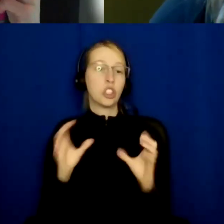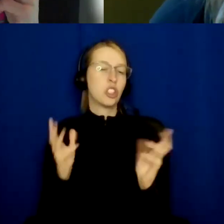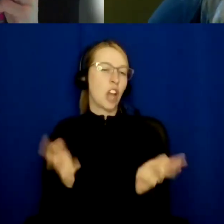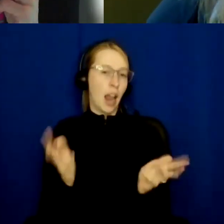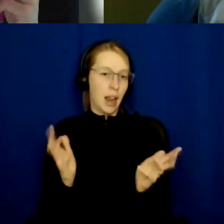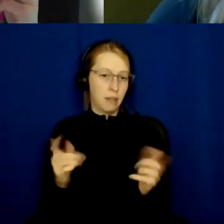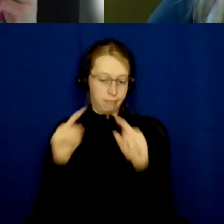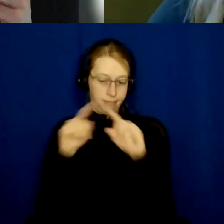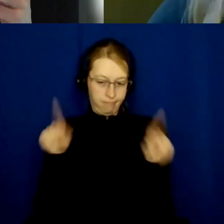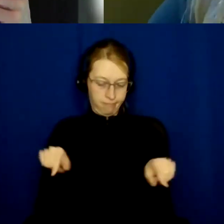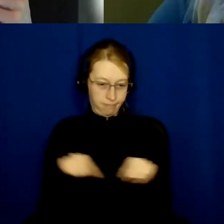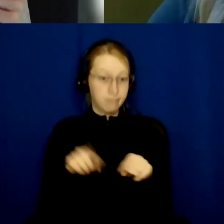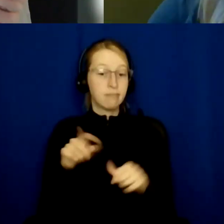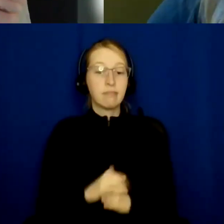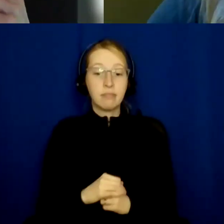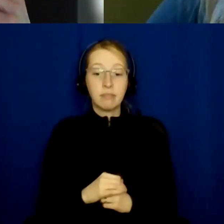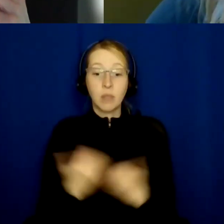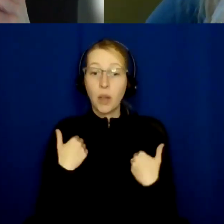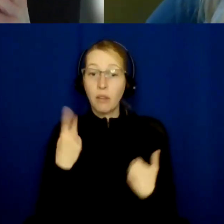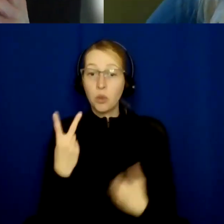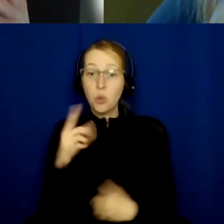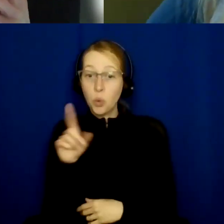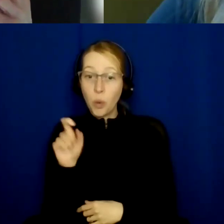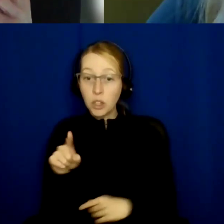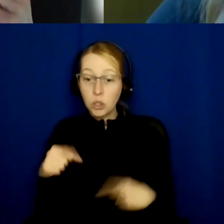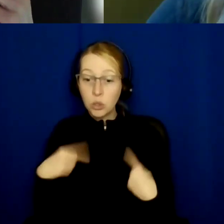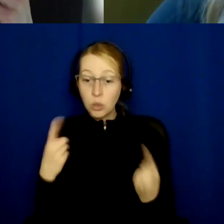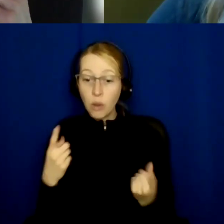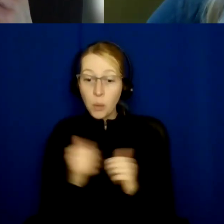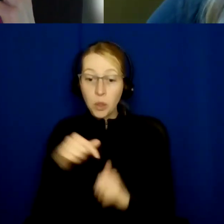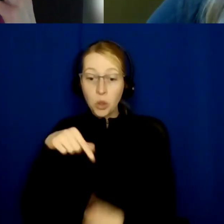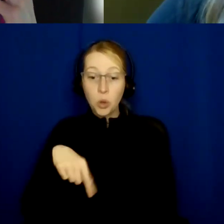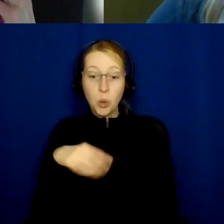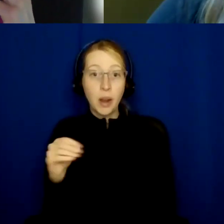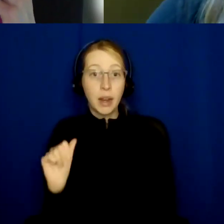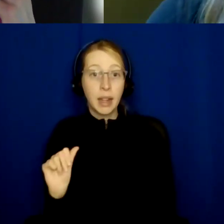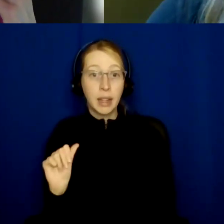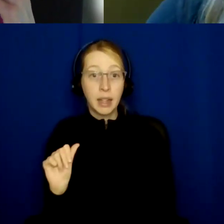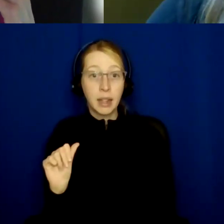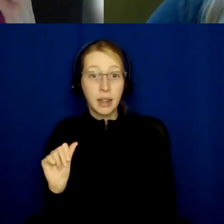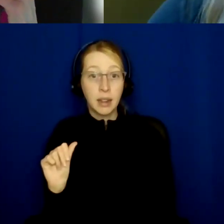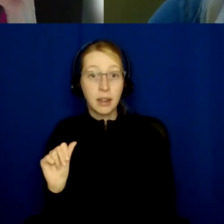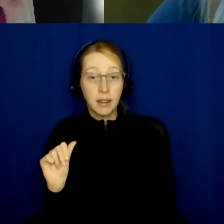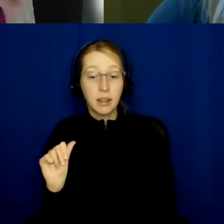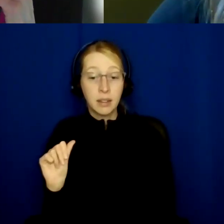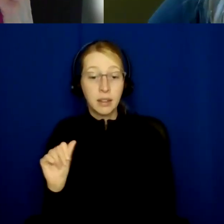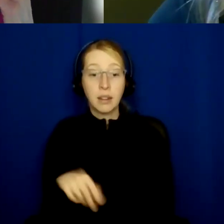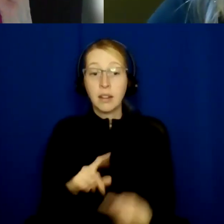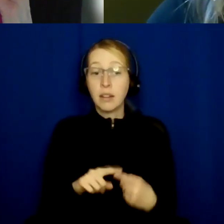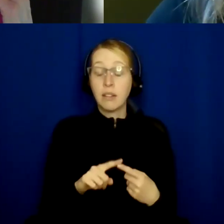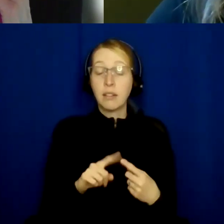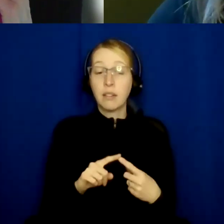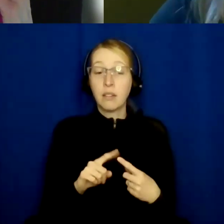we have two questions, I think, in the Q&A. So the first question is, do you